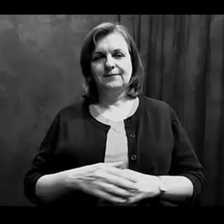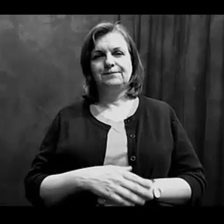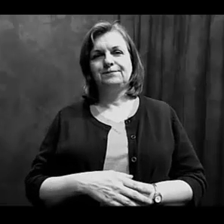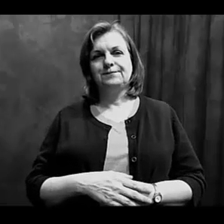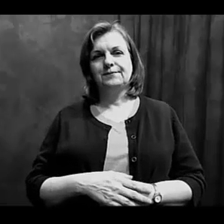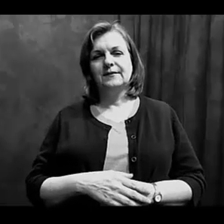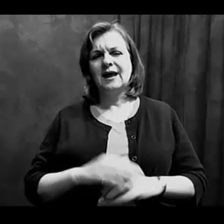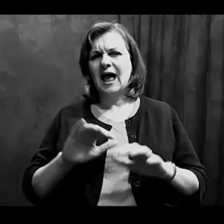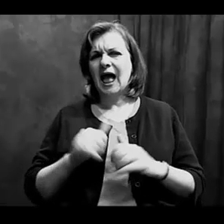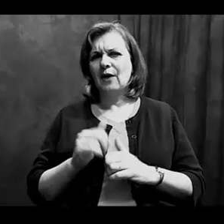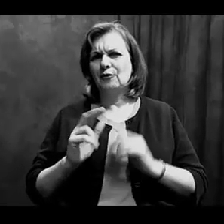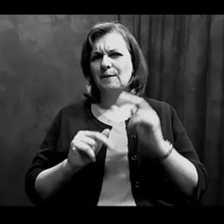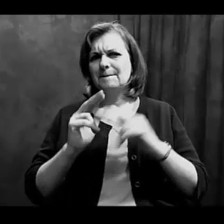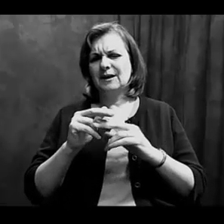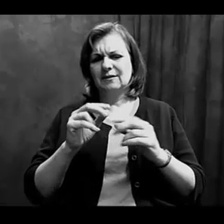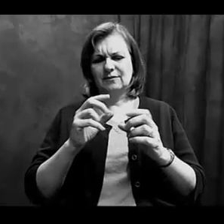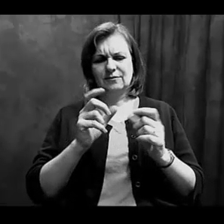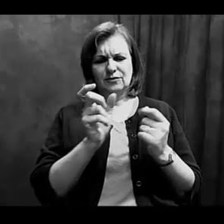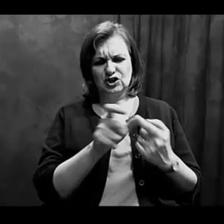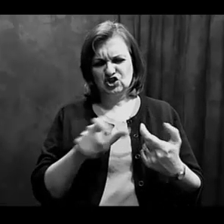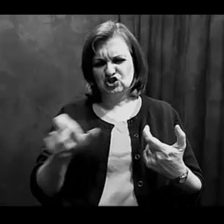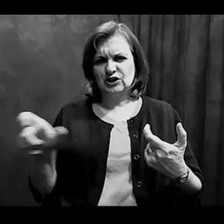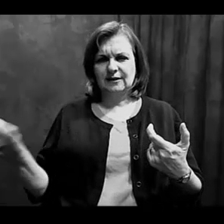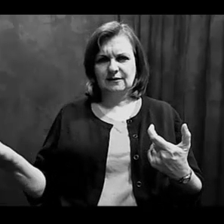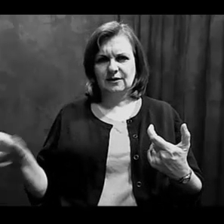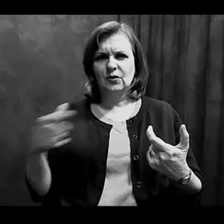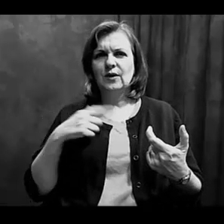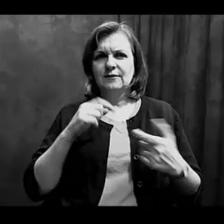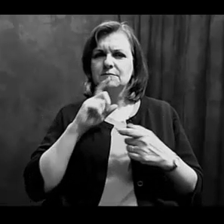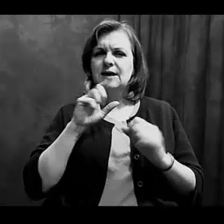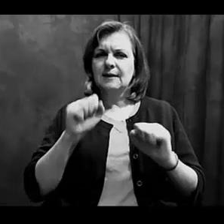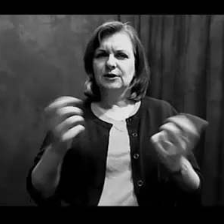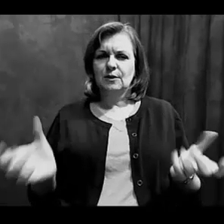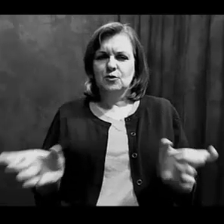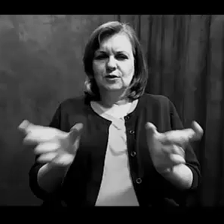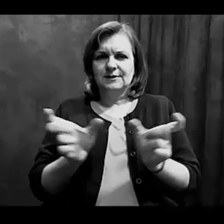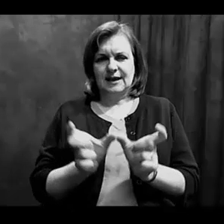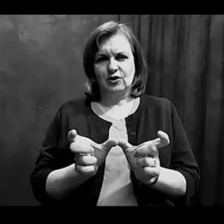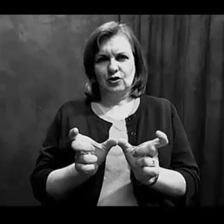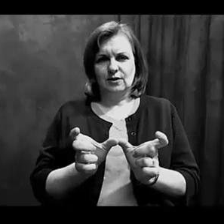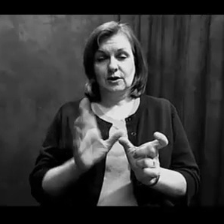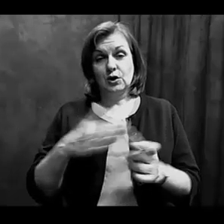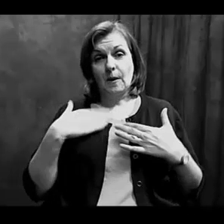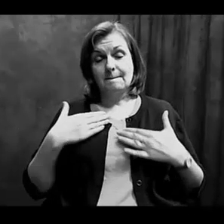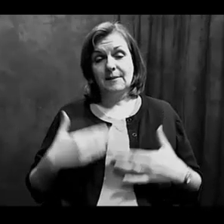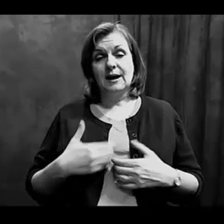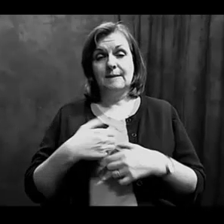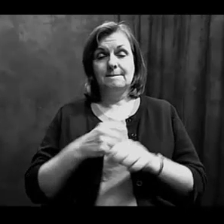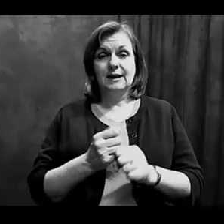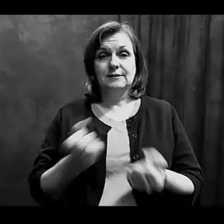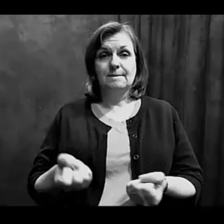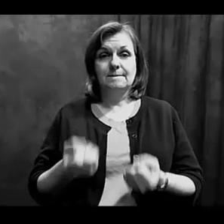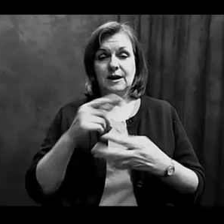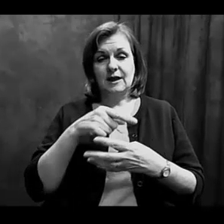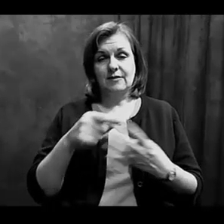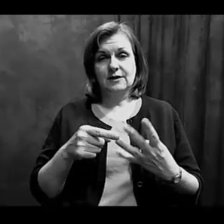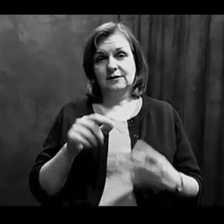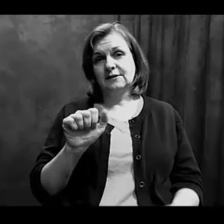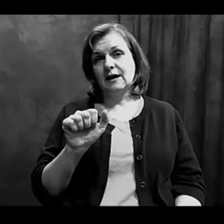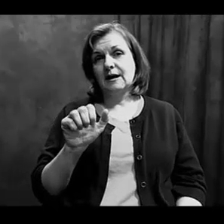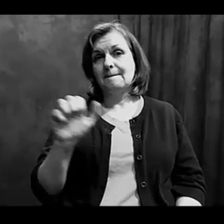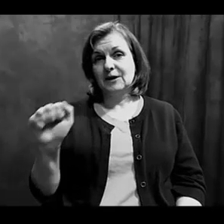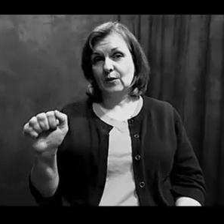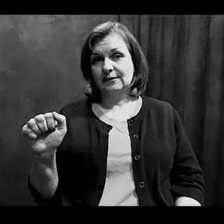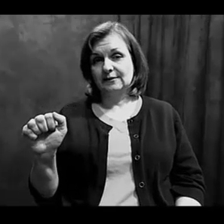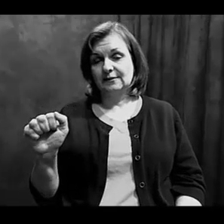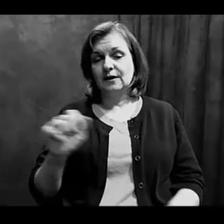Now, to build these, this is where the complexity comes in. We have to be able to put these things together. Your